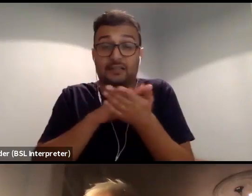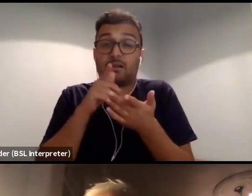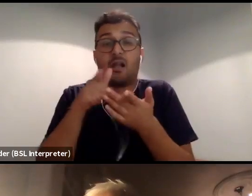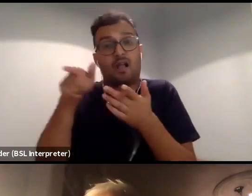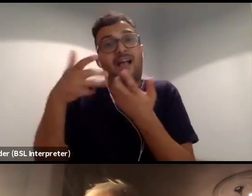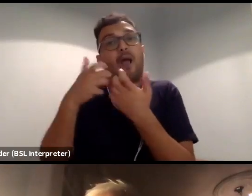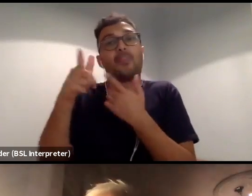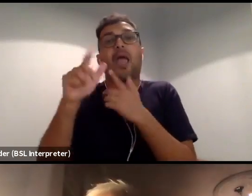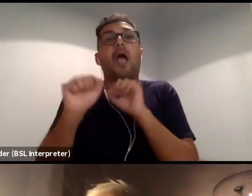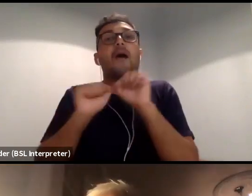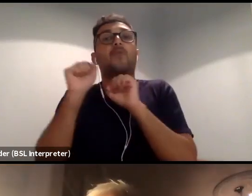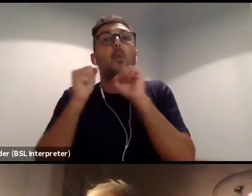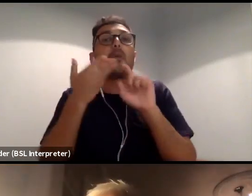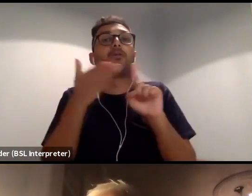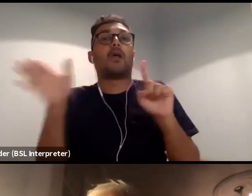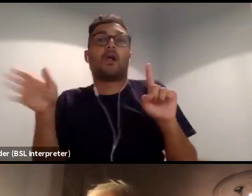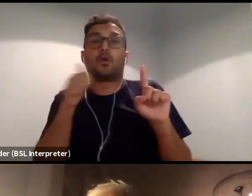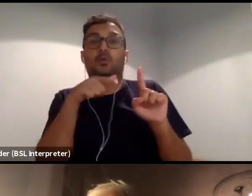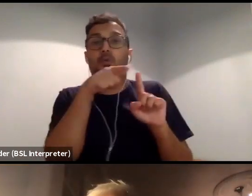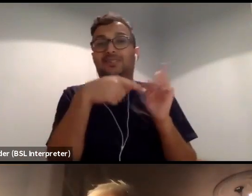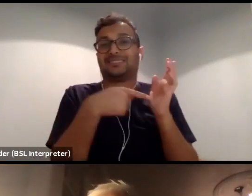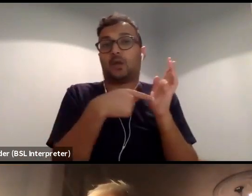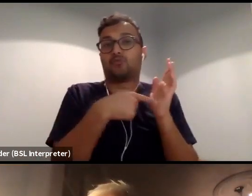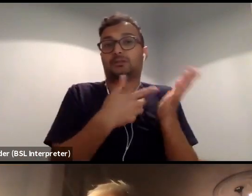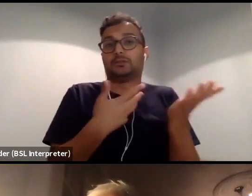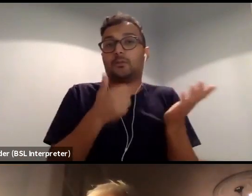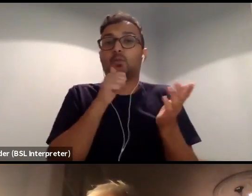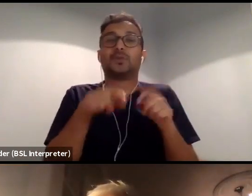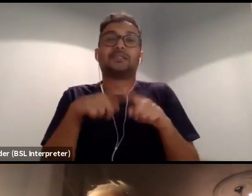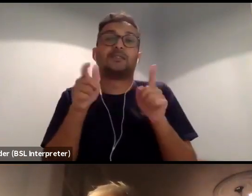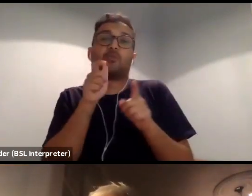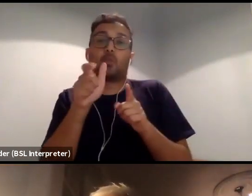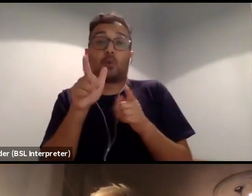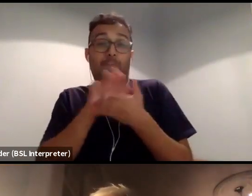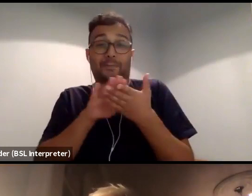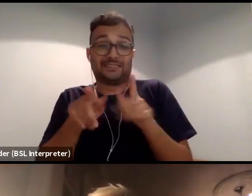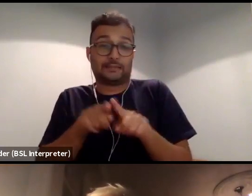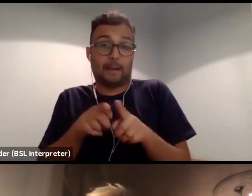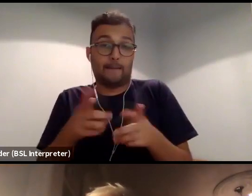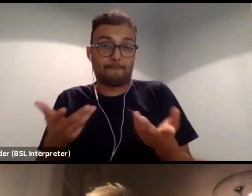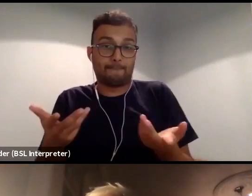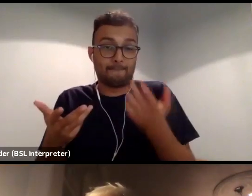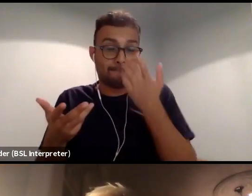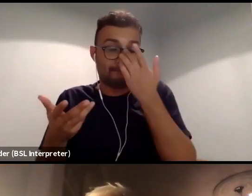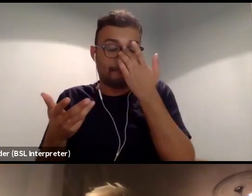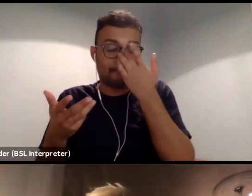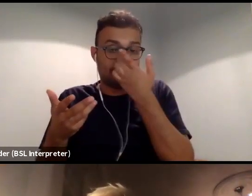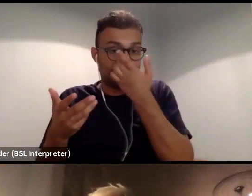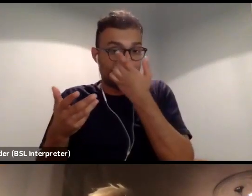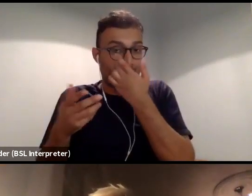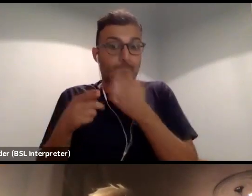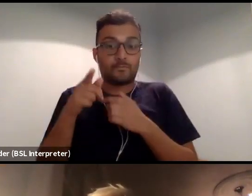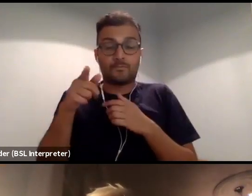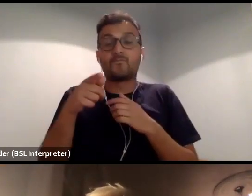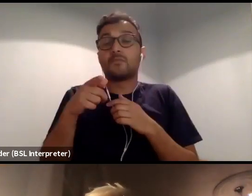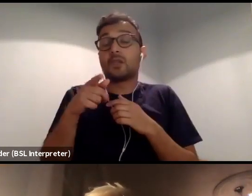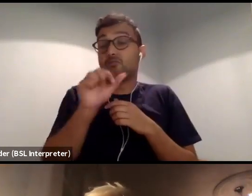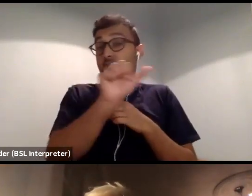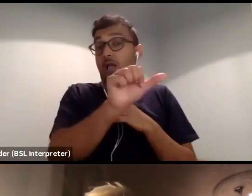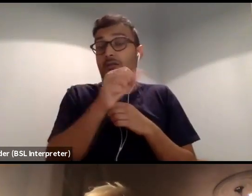No, absolutely. I mean, I can't remember an example in any of the recent terrorist attacks in the